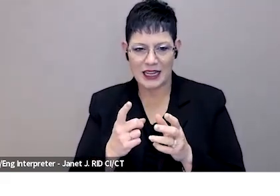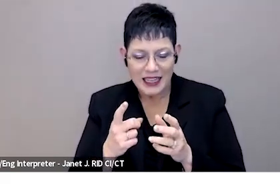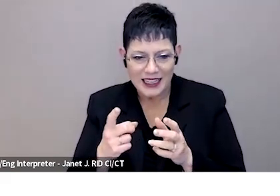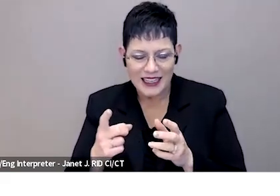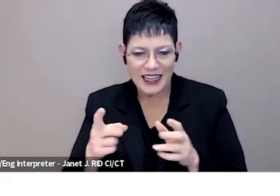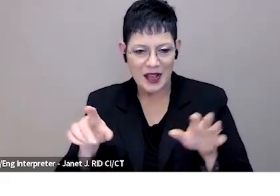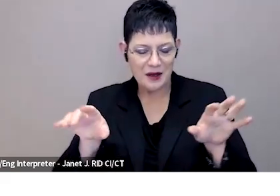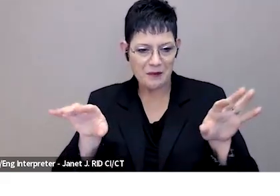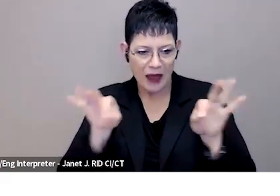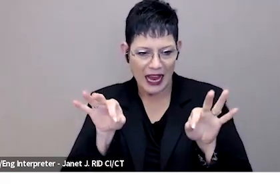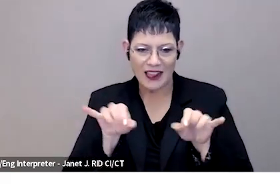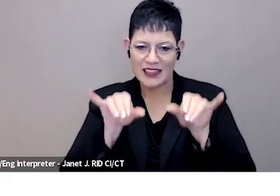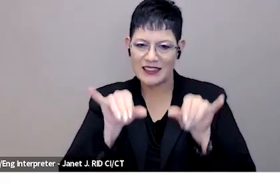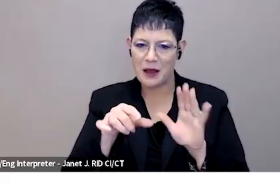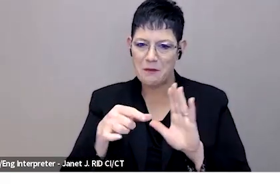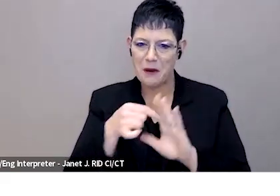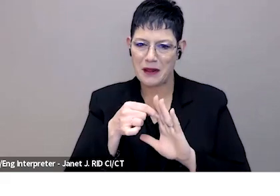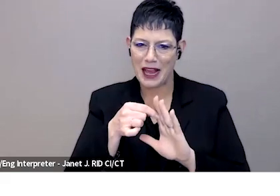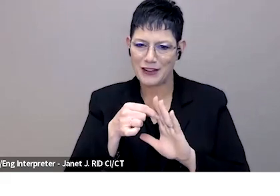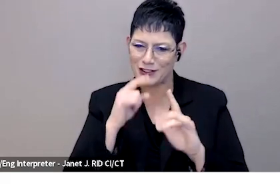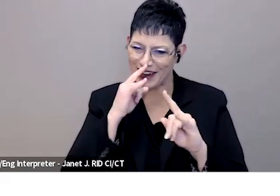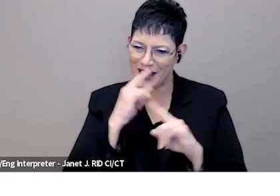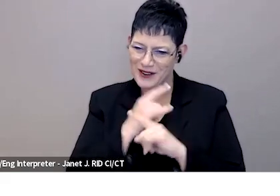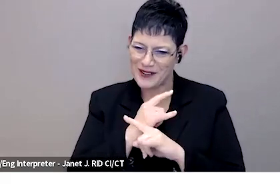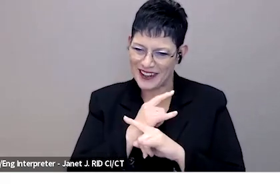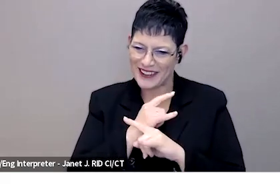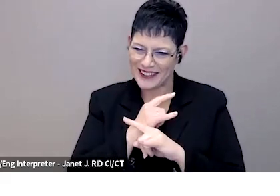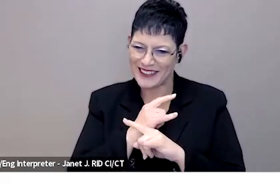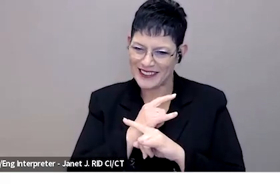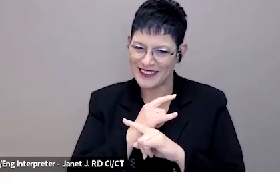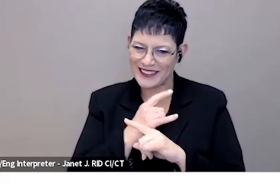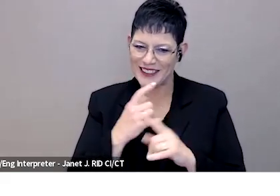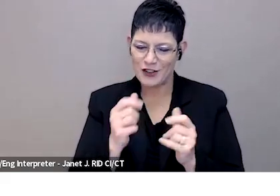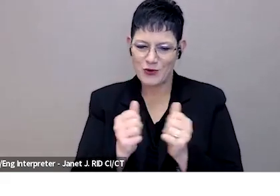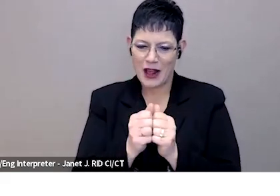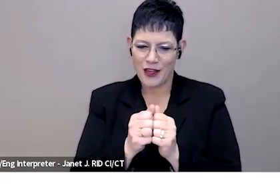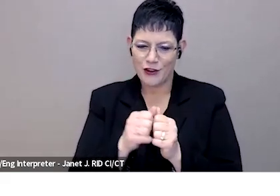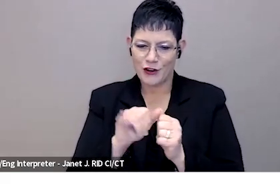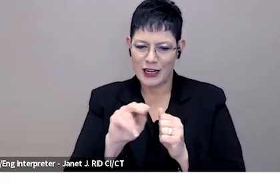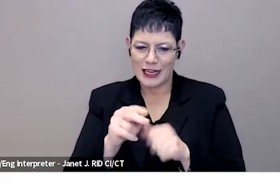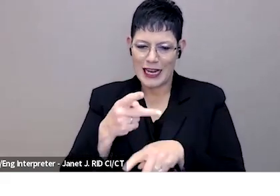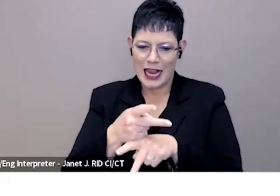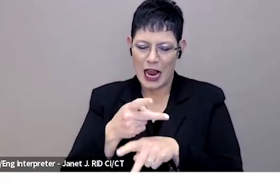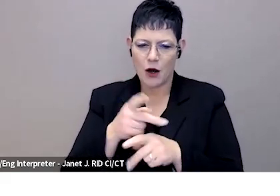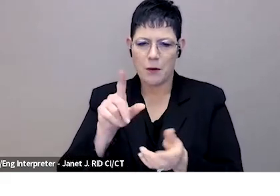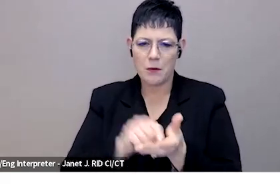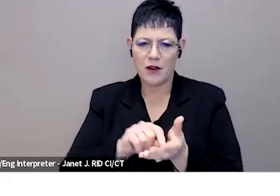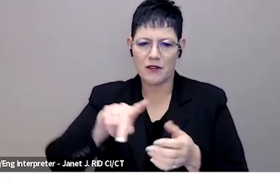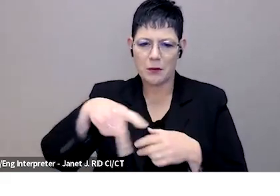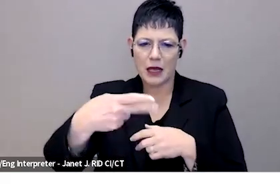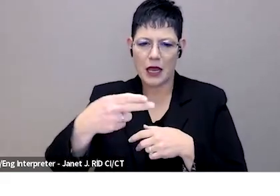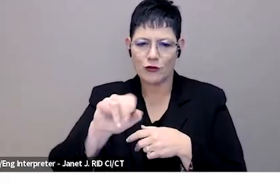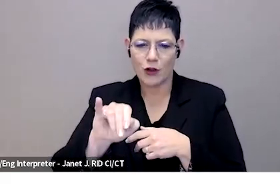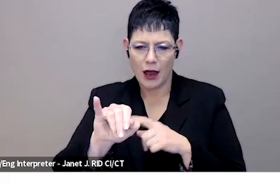publication that they both wanted, both panels, and that was Together in Care, published by PHI